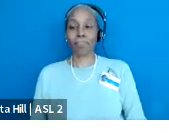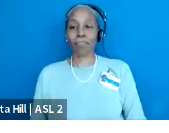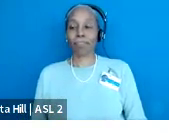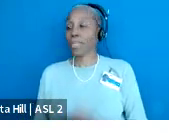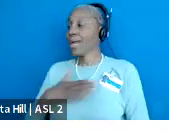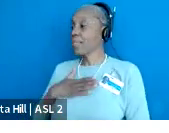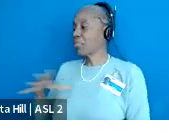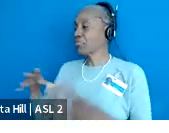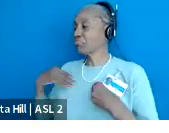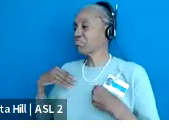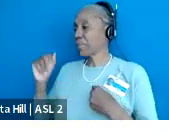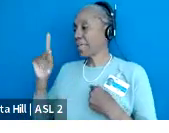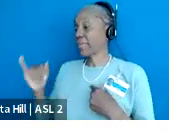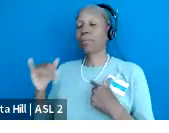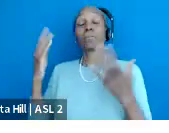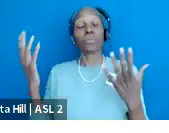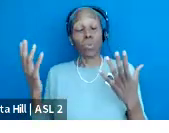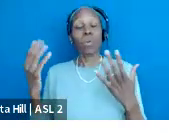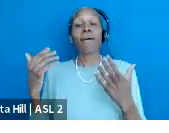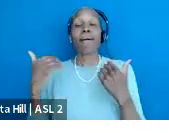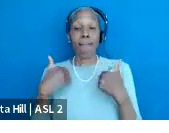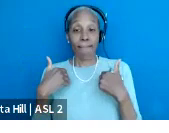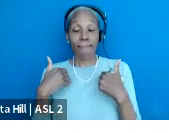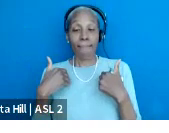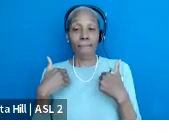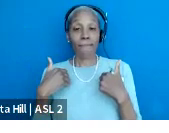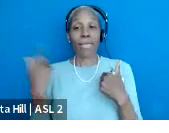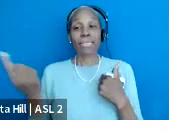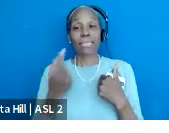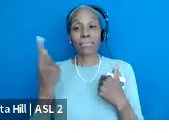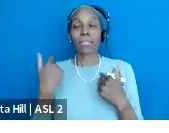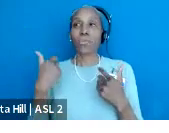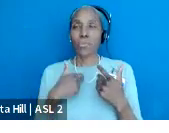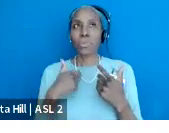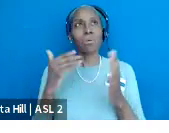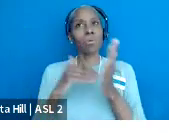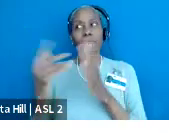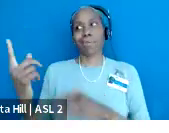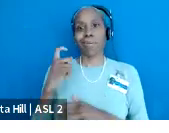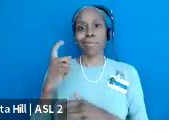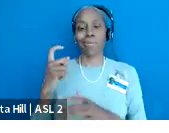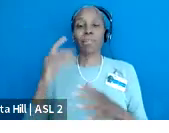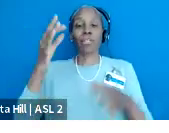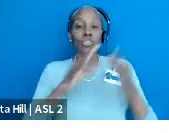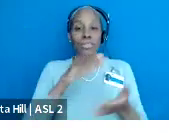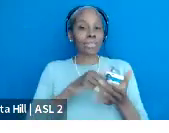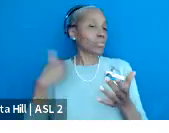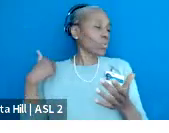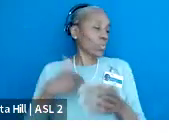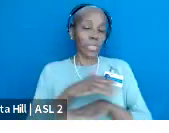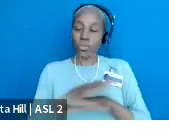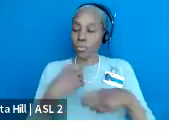I'm happy to take that, Anthony. So this is something that we frequently get asked. The Justice Center does not